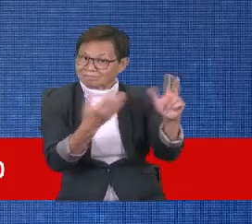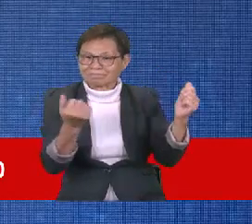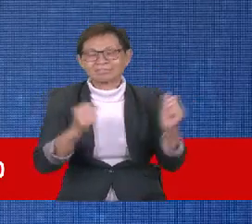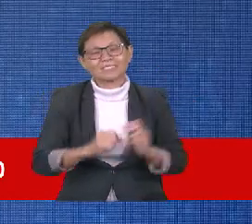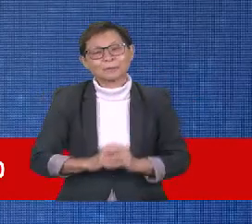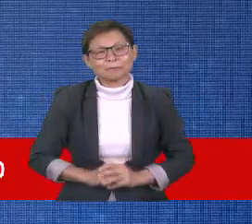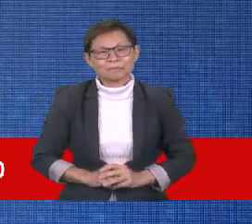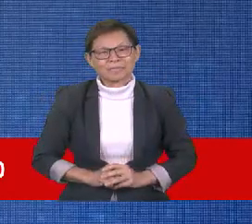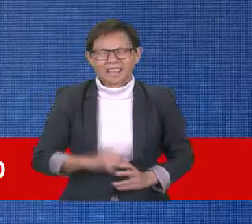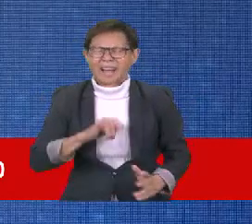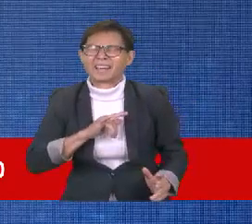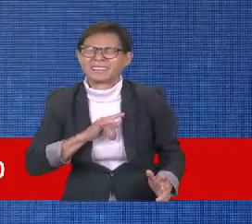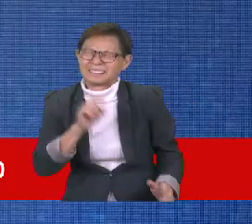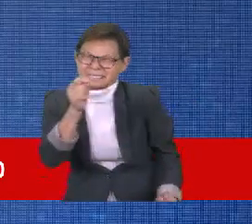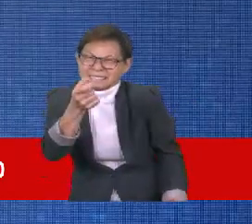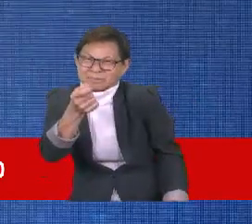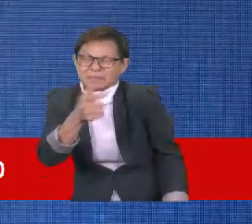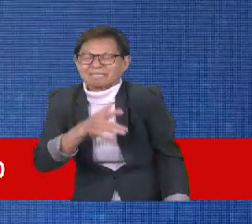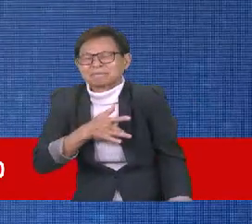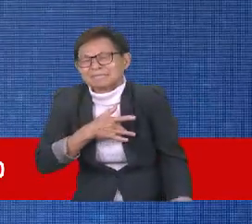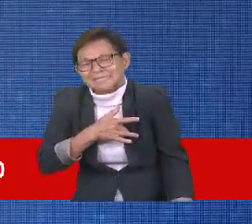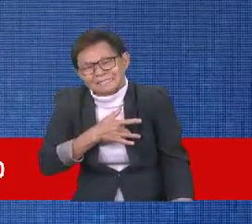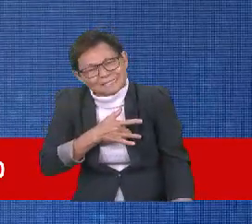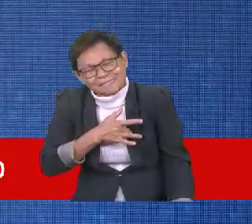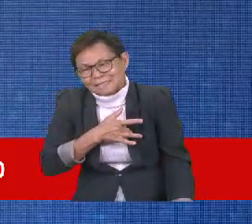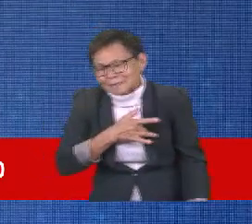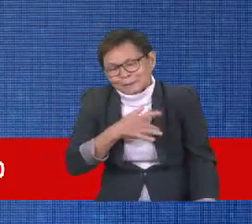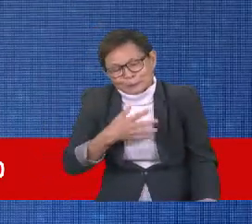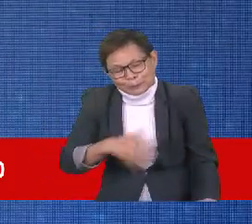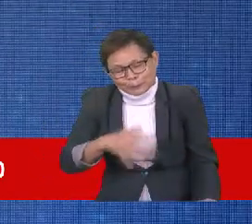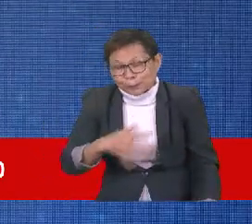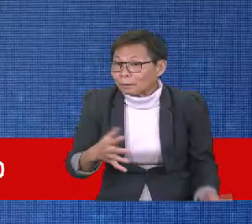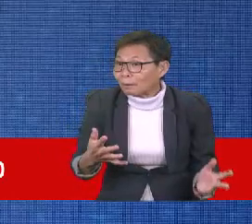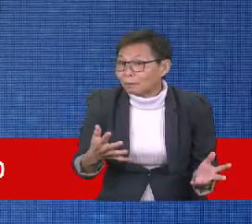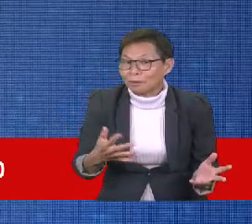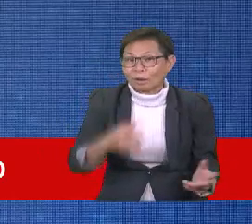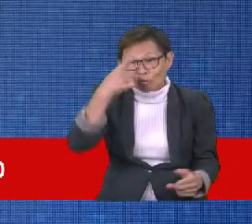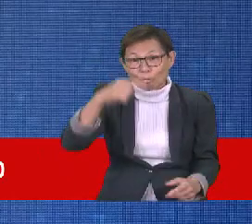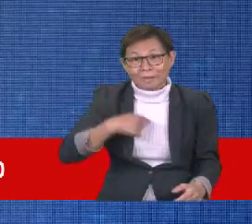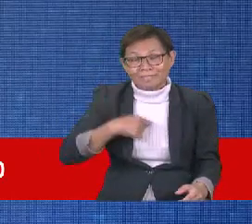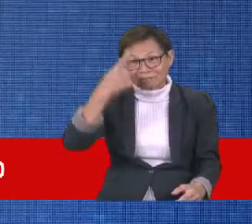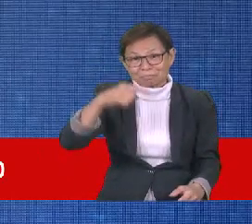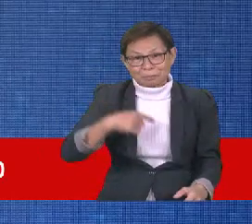Well, I'm a bit sentimental. I mean, in a way that to me,